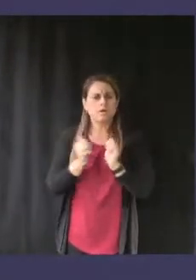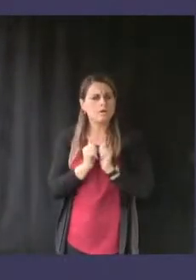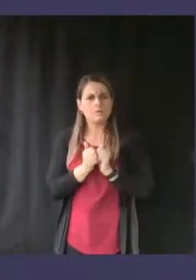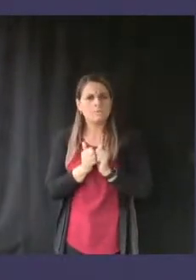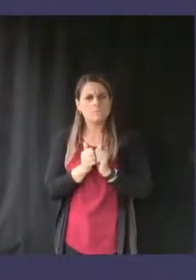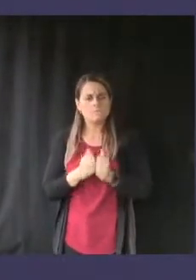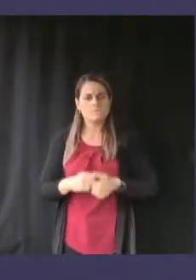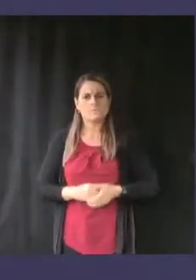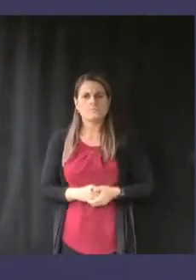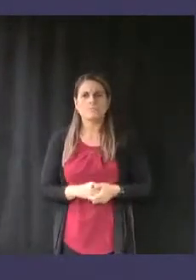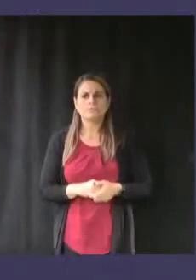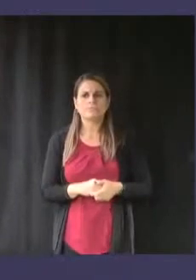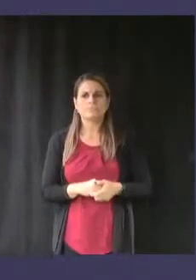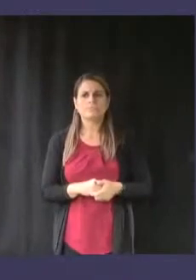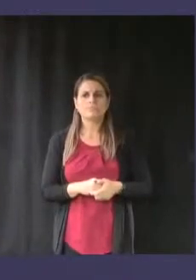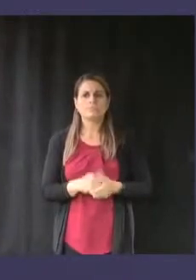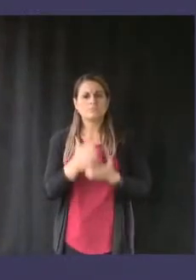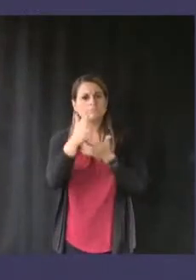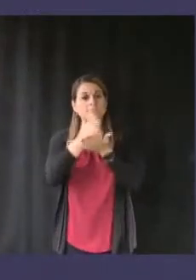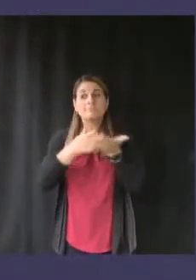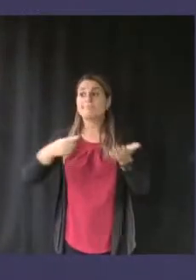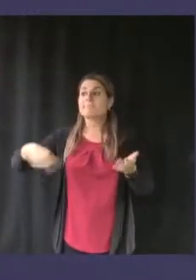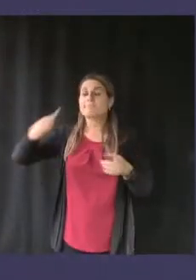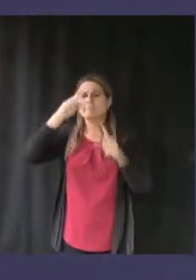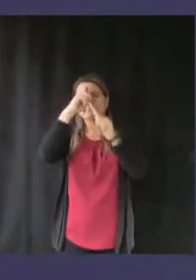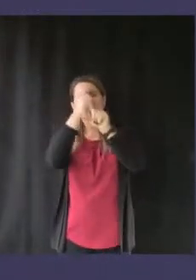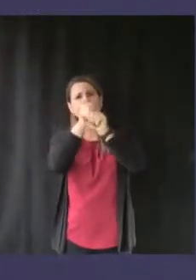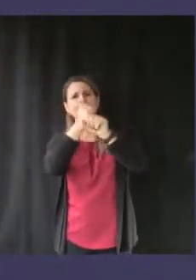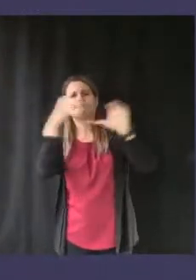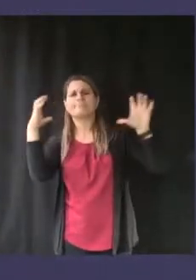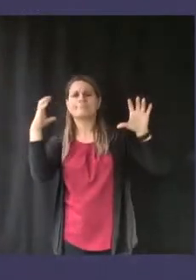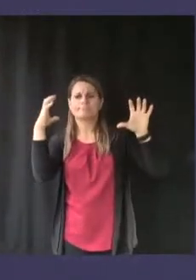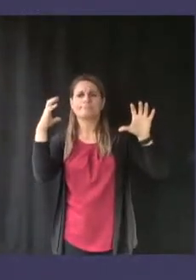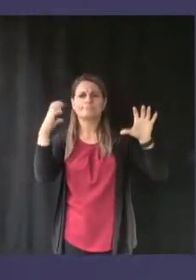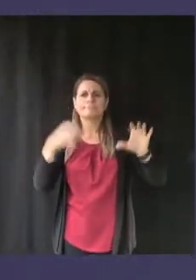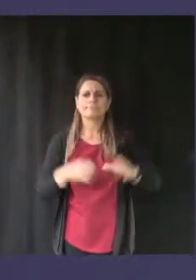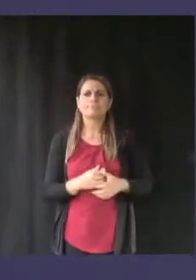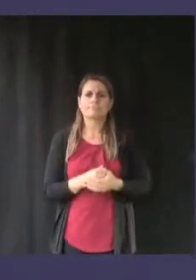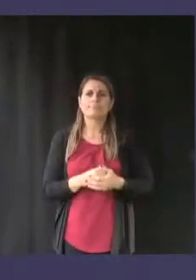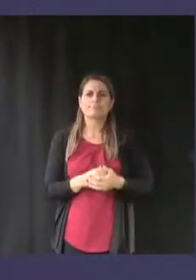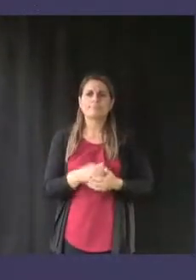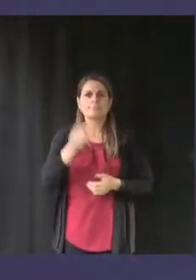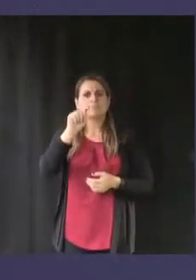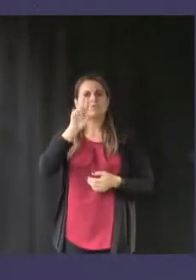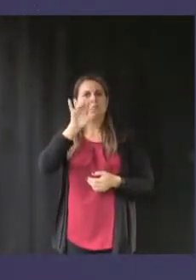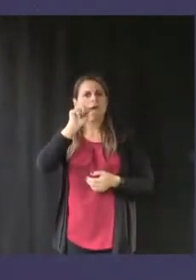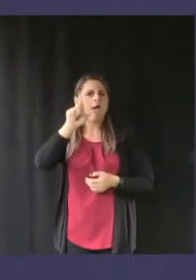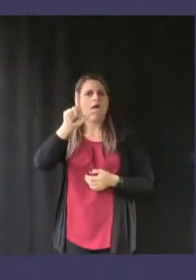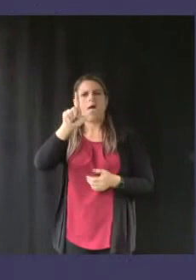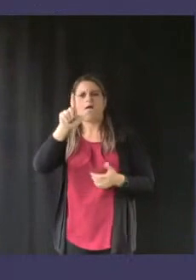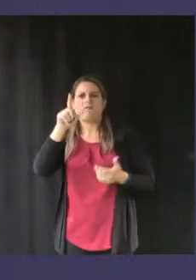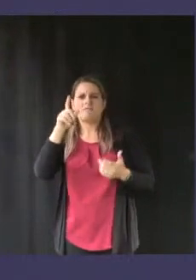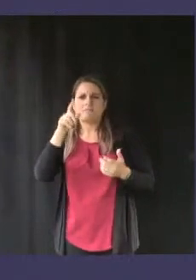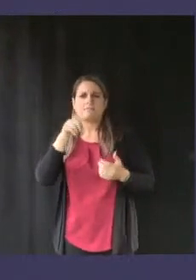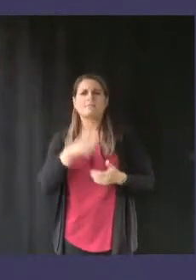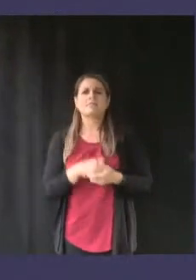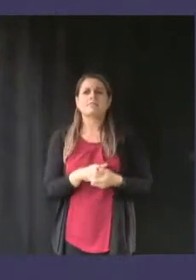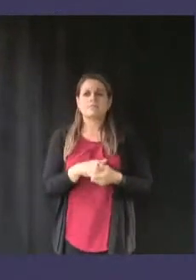Some thought maybe you should have a trial. Stalin said, what's a trial?